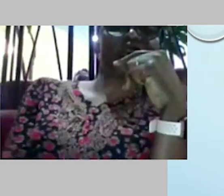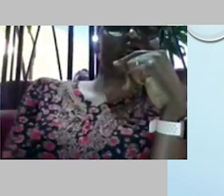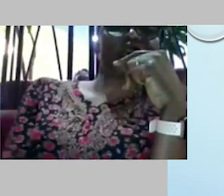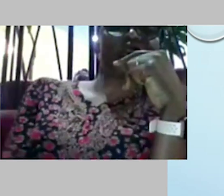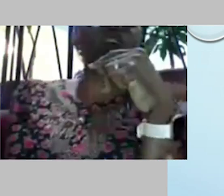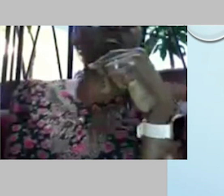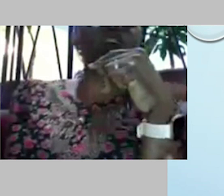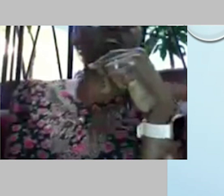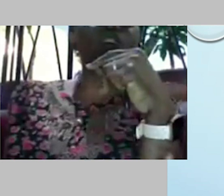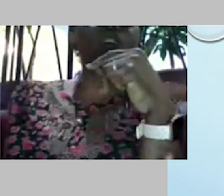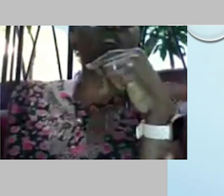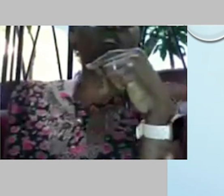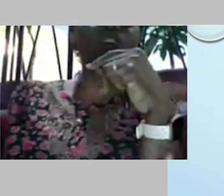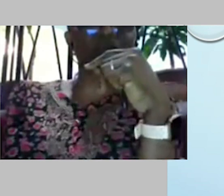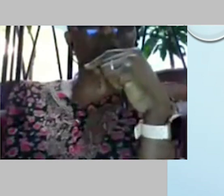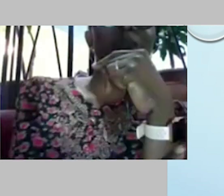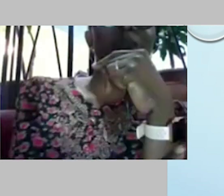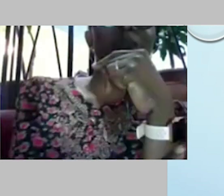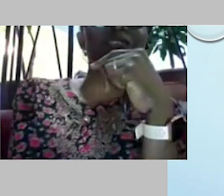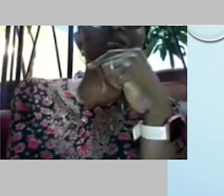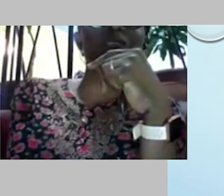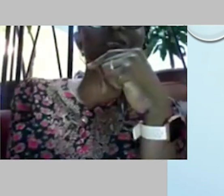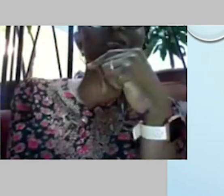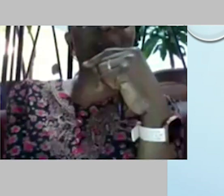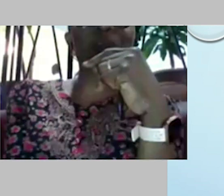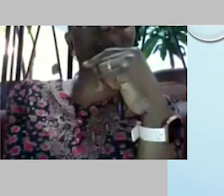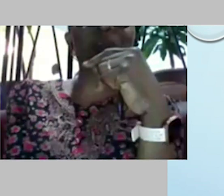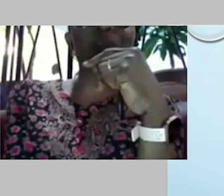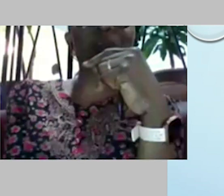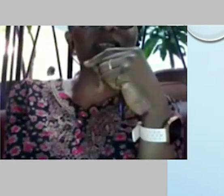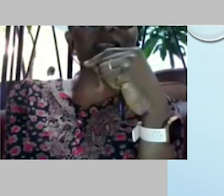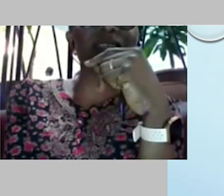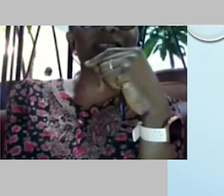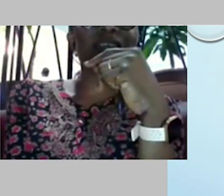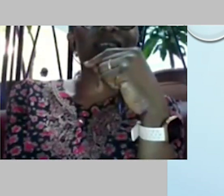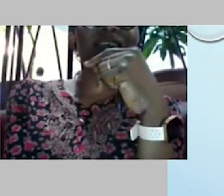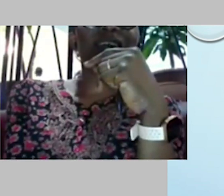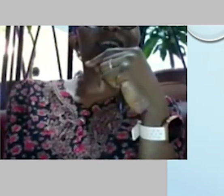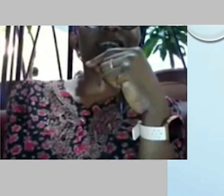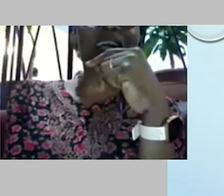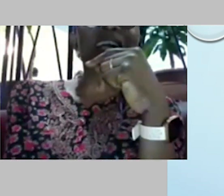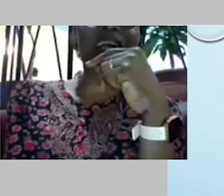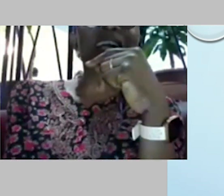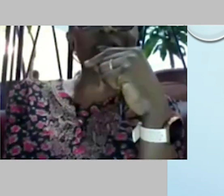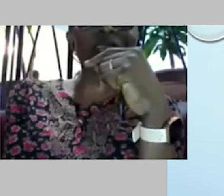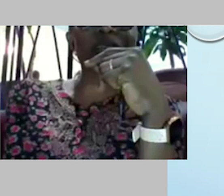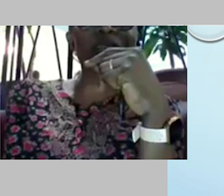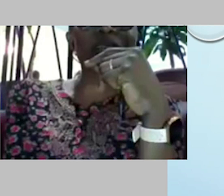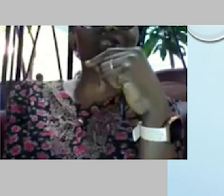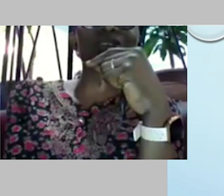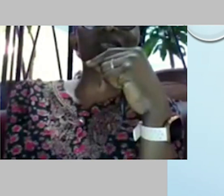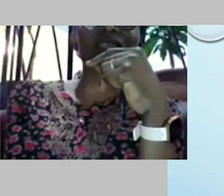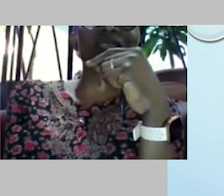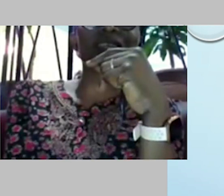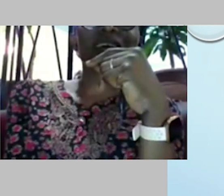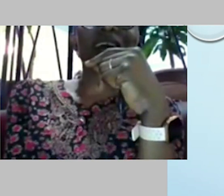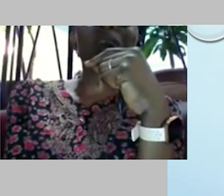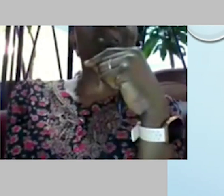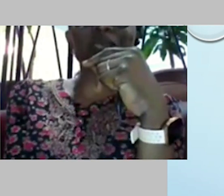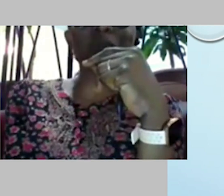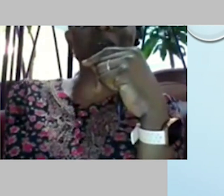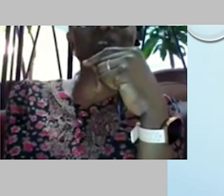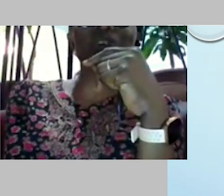Okay, so quickly, disability is just an umbrella term for impairments, its activity limitations,